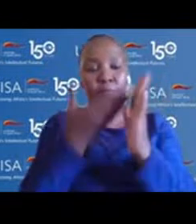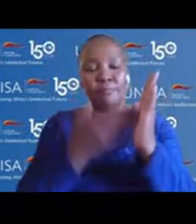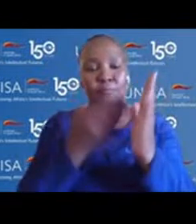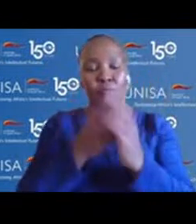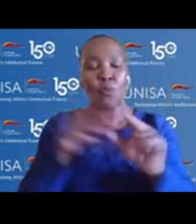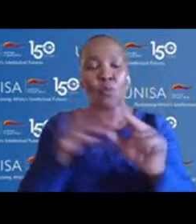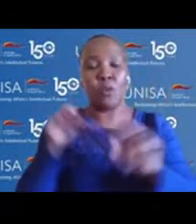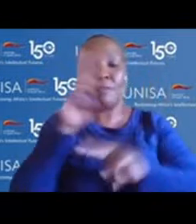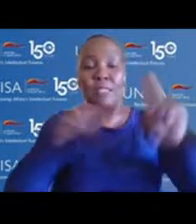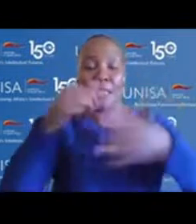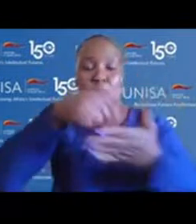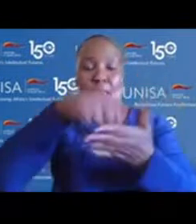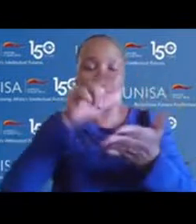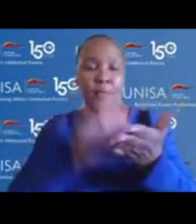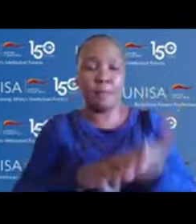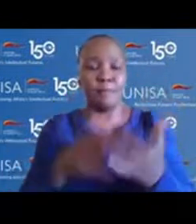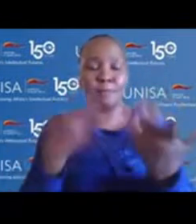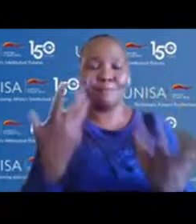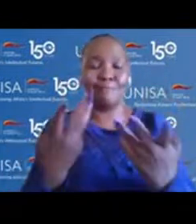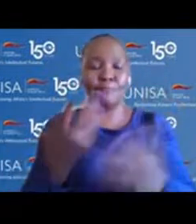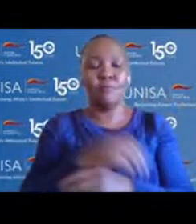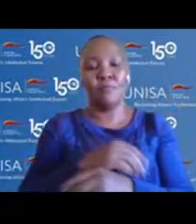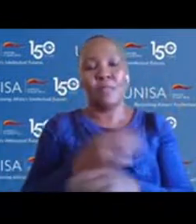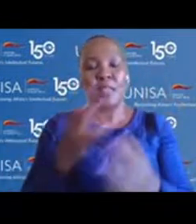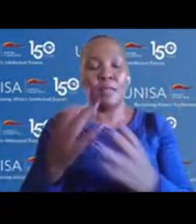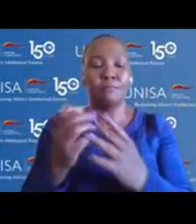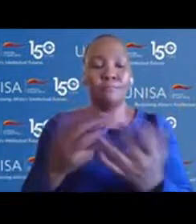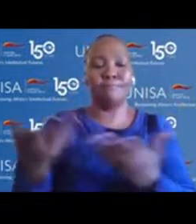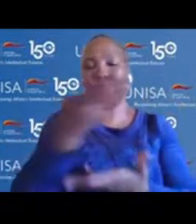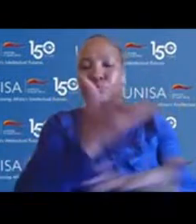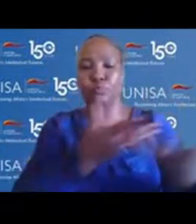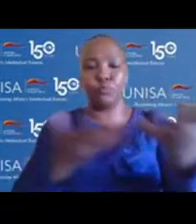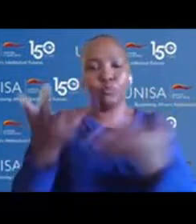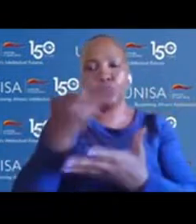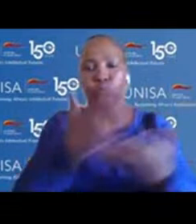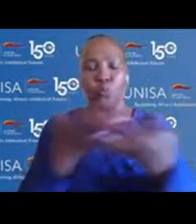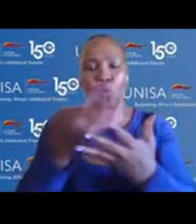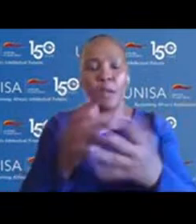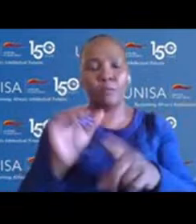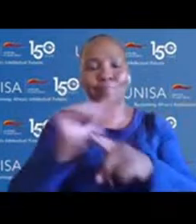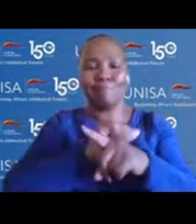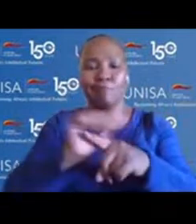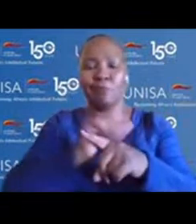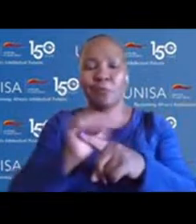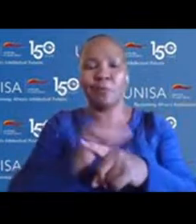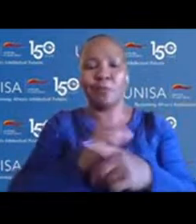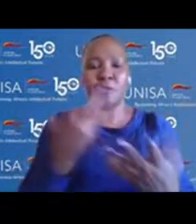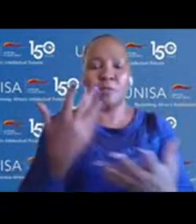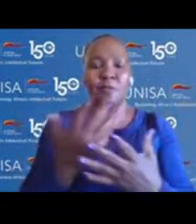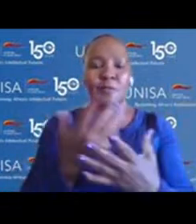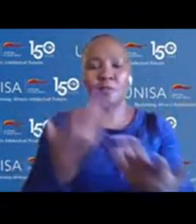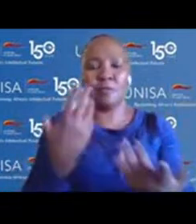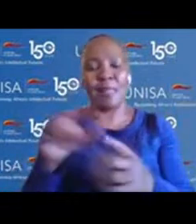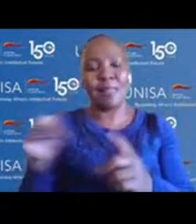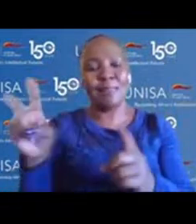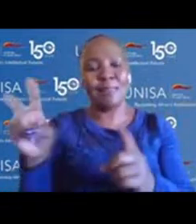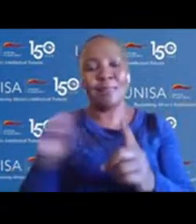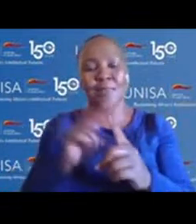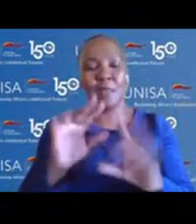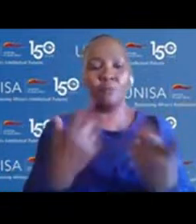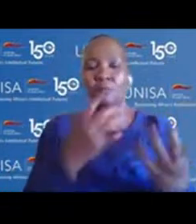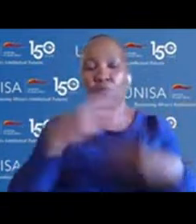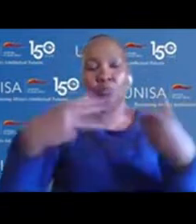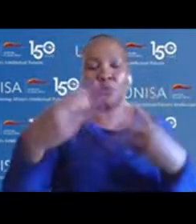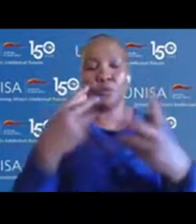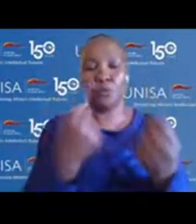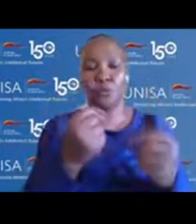invigilating app and actually interact with it as you're practicing this one. So Give it a shot. See how it works. Do it